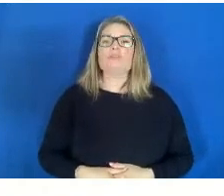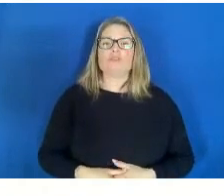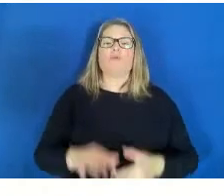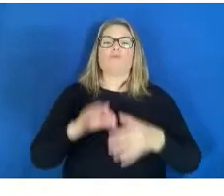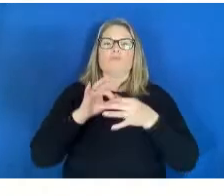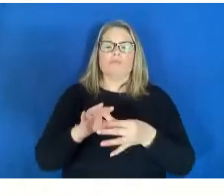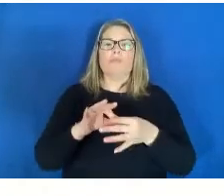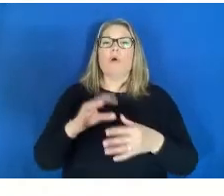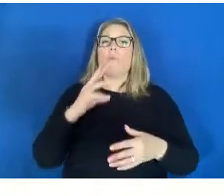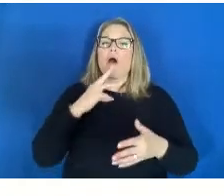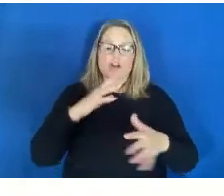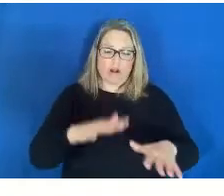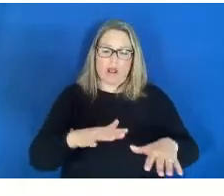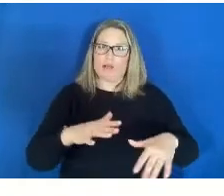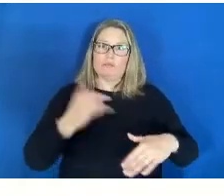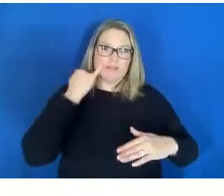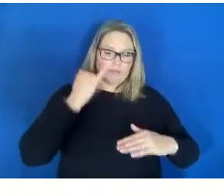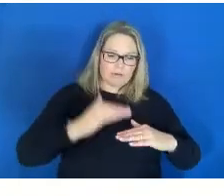province.